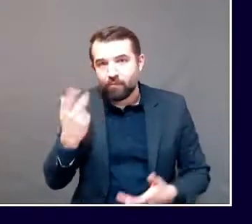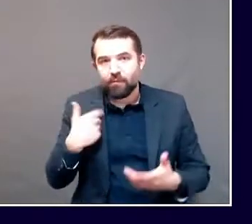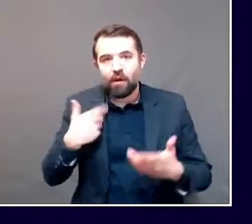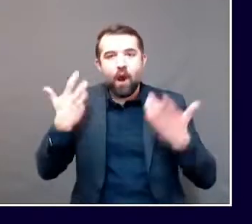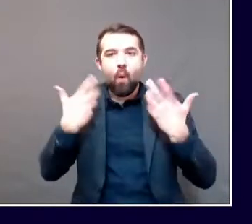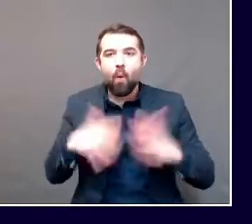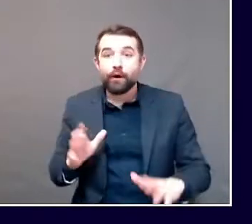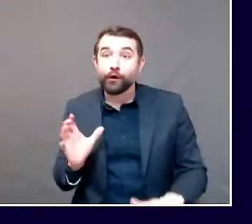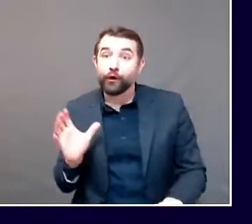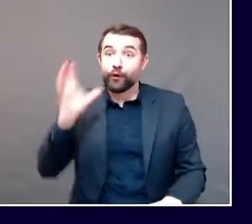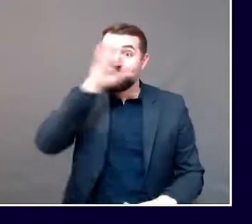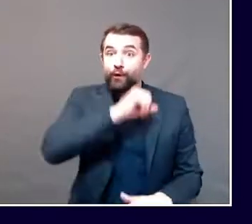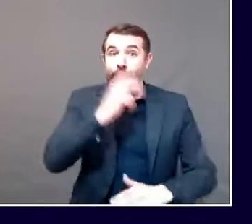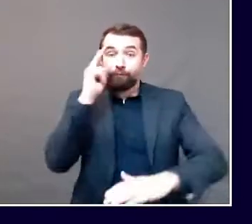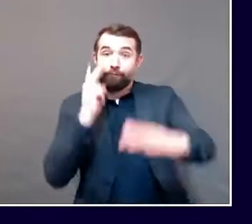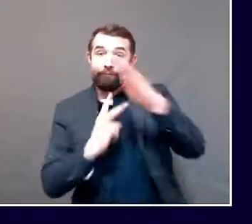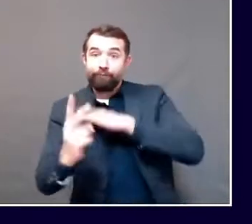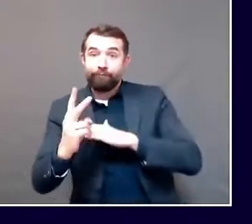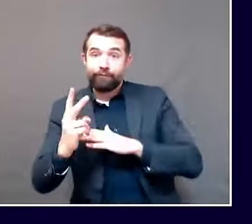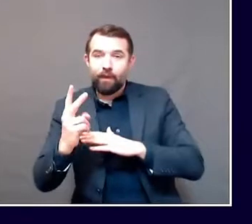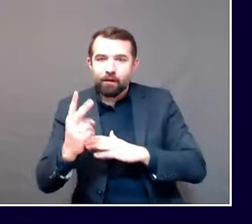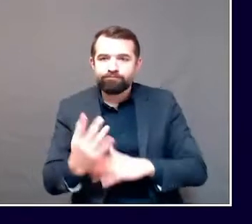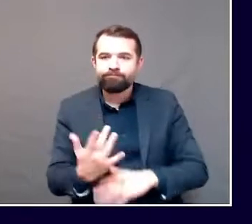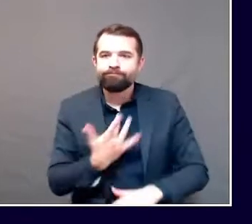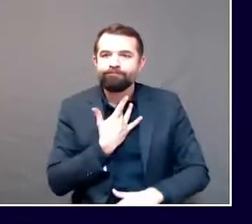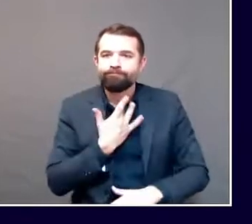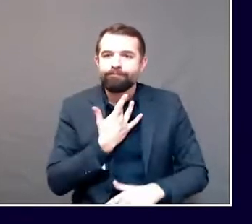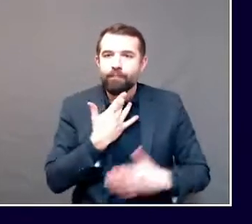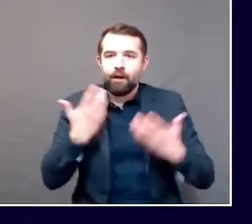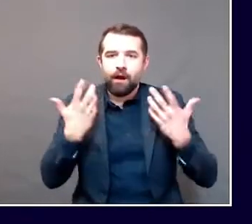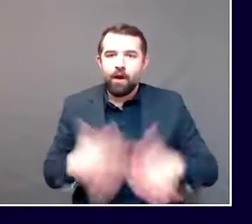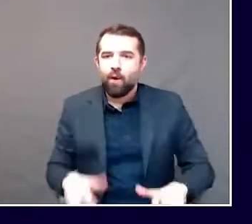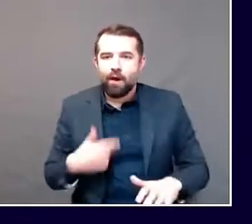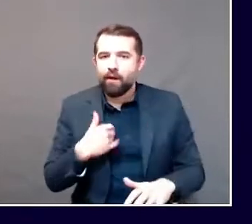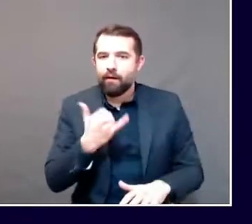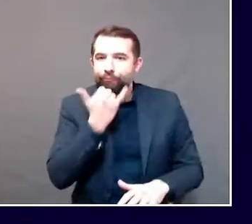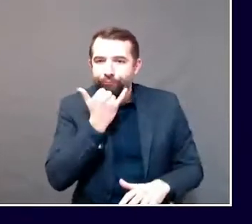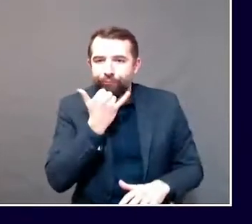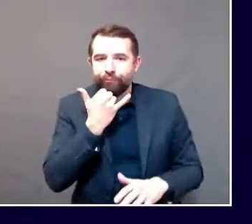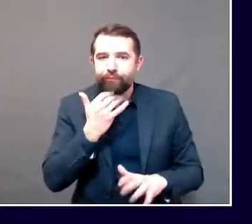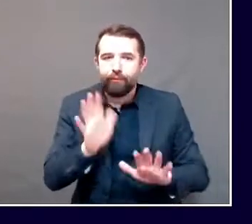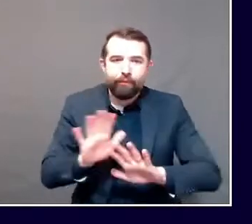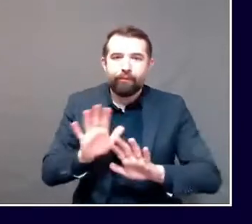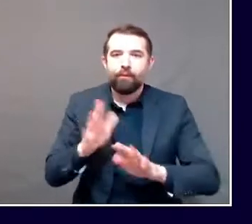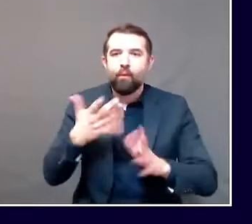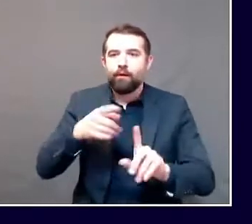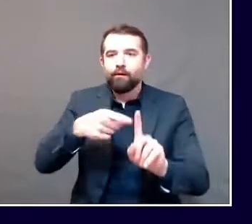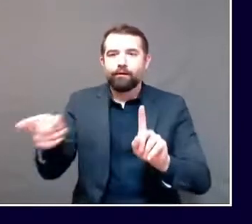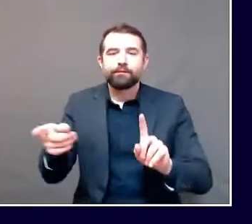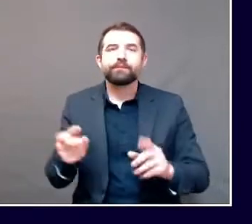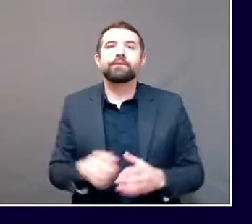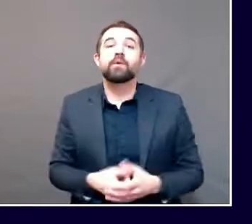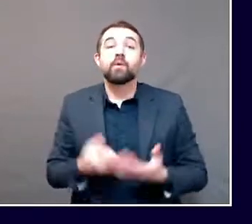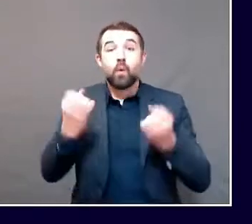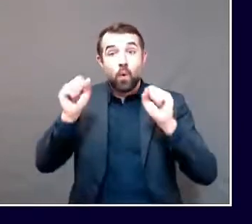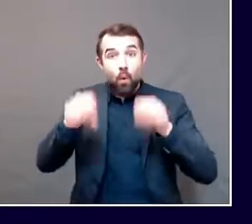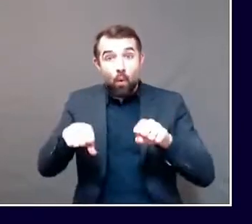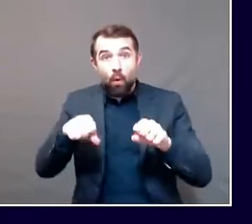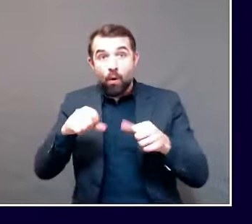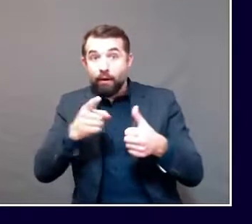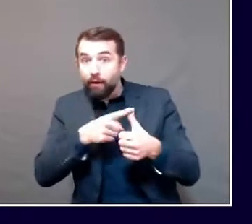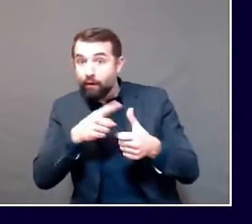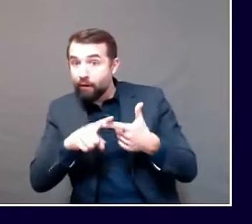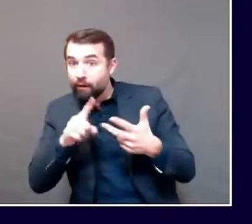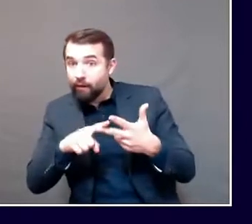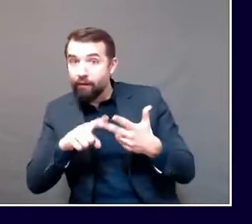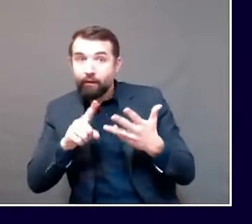make predictions about who might be vaccinated next are just that. They are predictions. Until we have security into knowing what